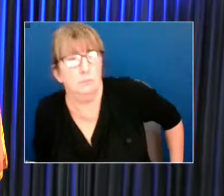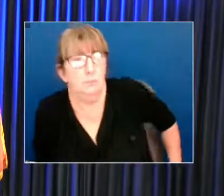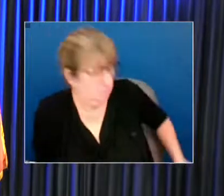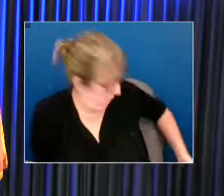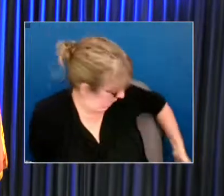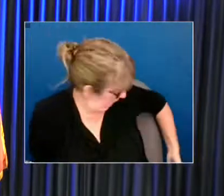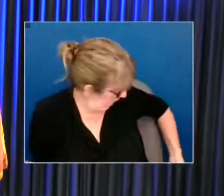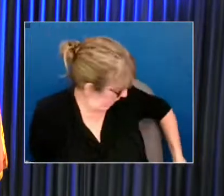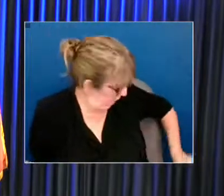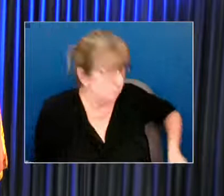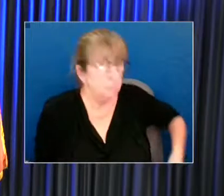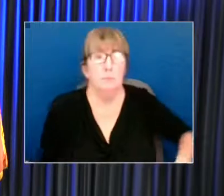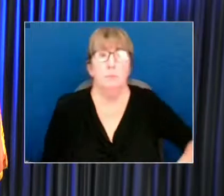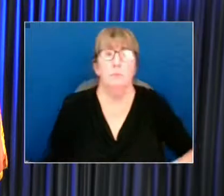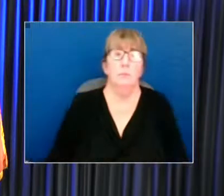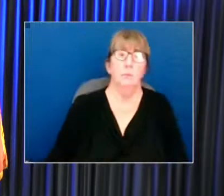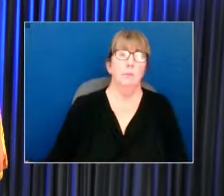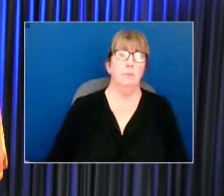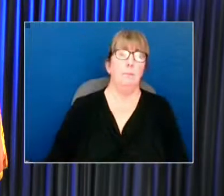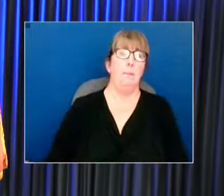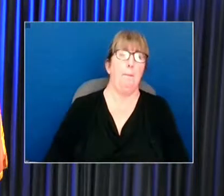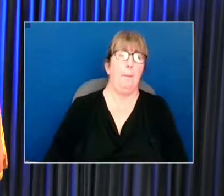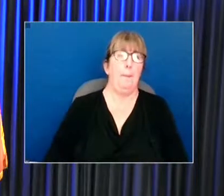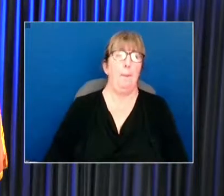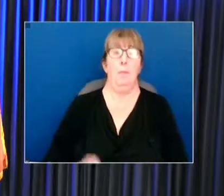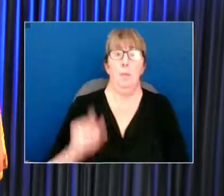so can you save this, Tony, please?